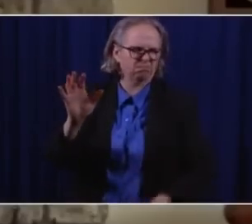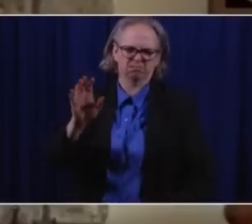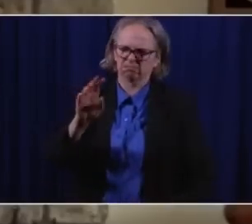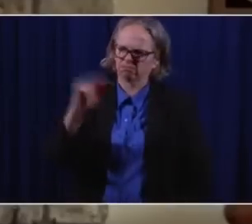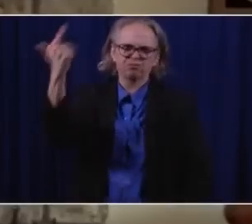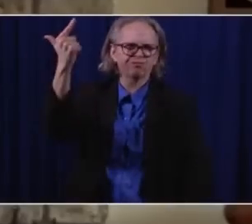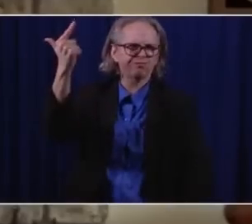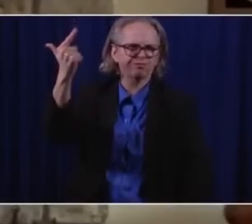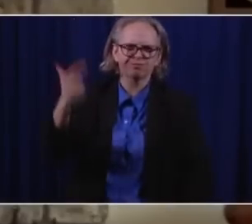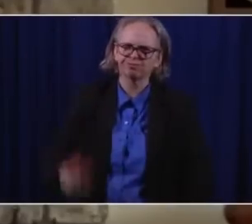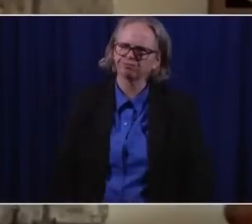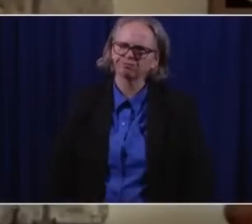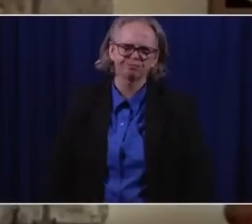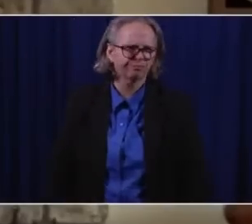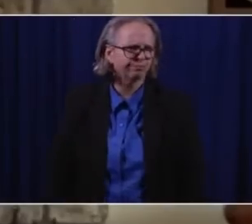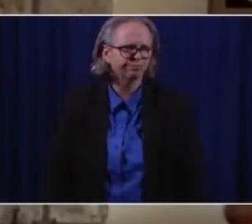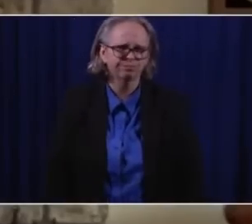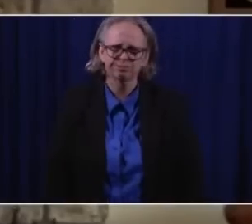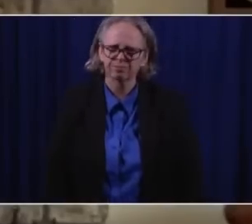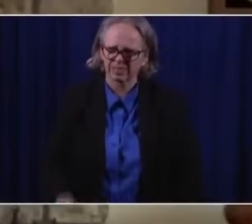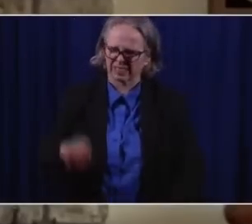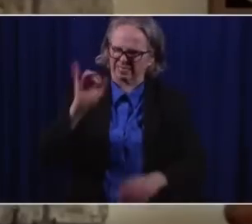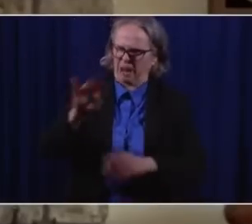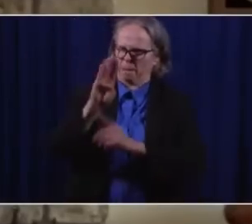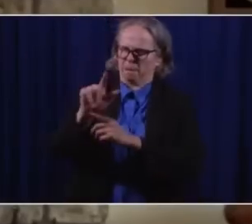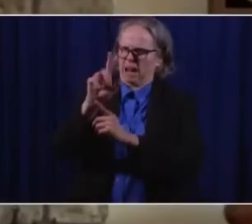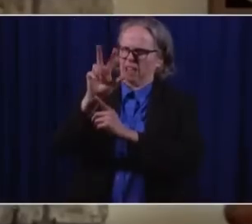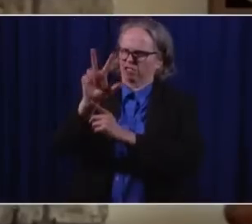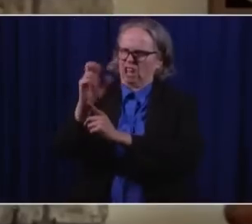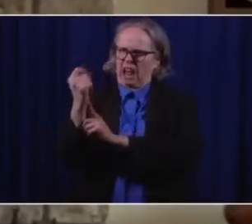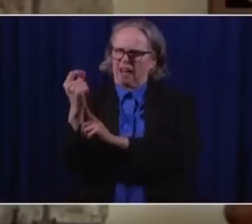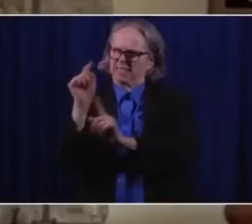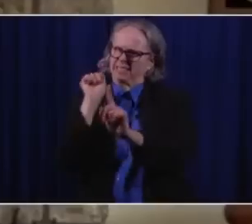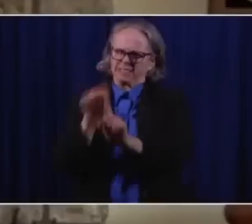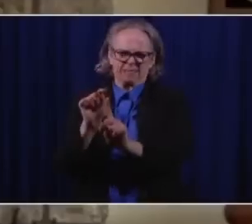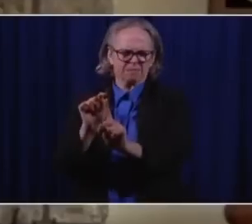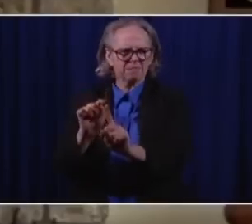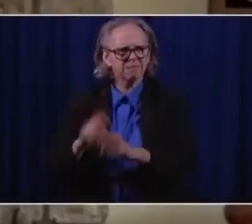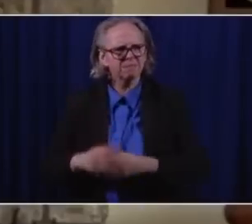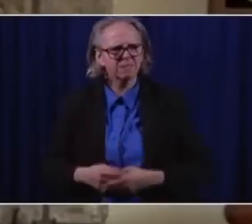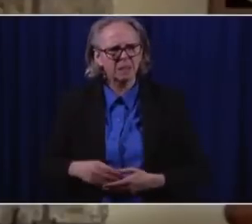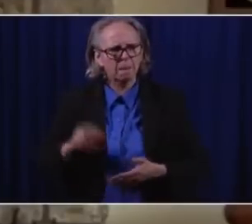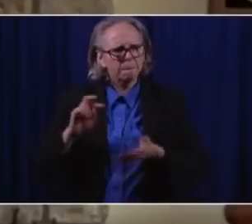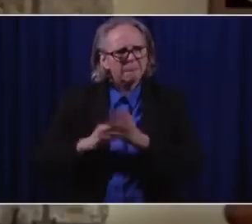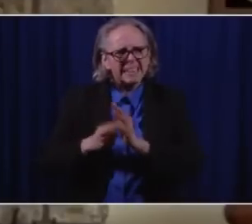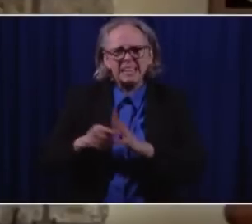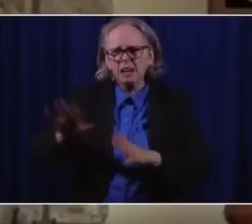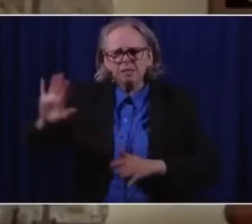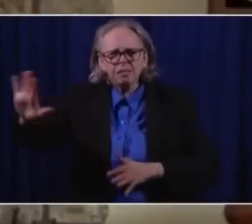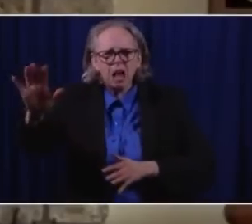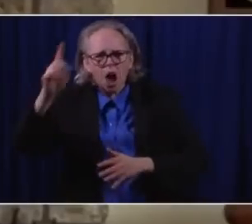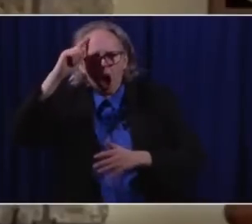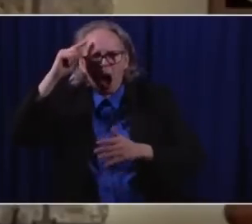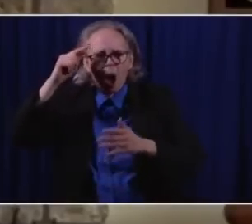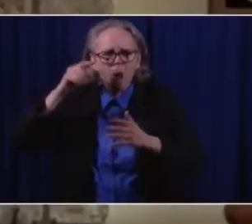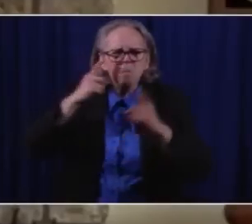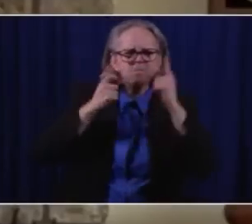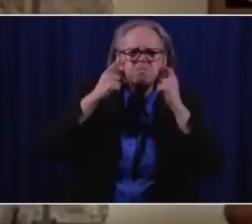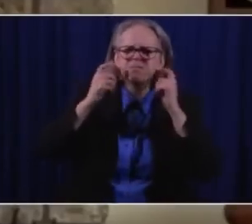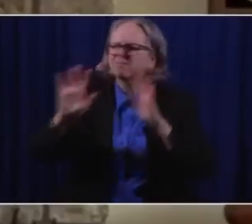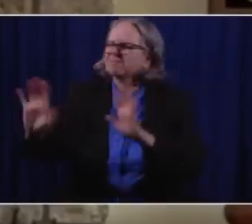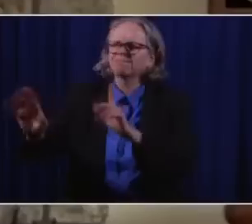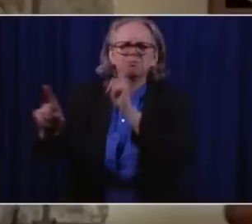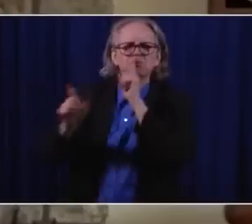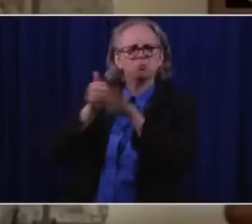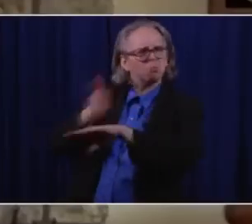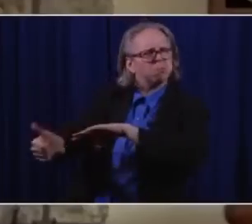never in any way do I impugn the motives of members of the General Assembly who have written this. I know it's well-intended. They